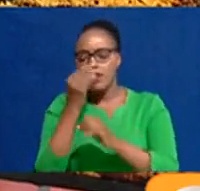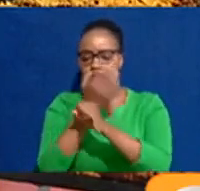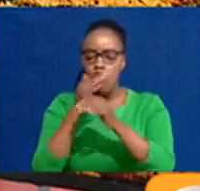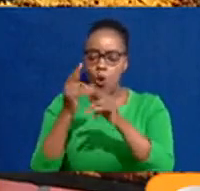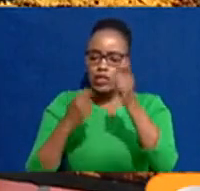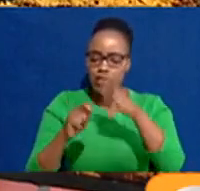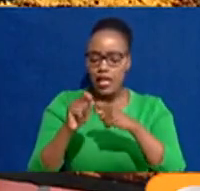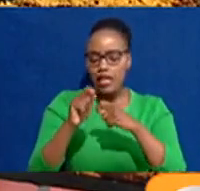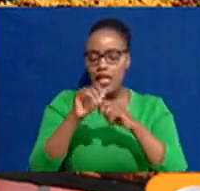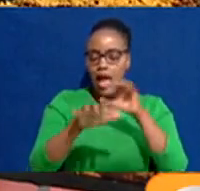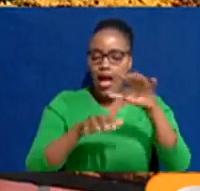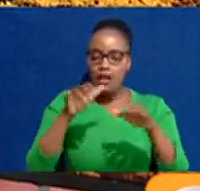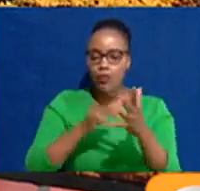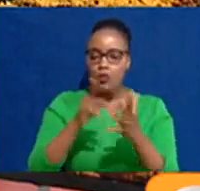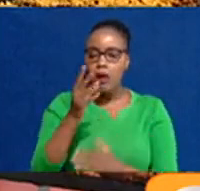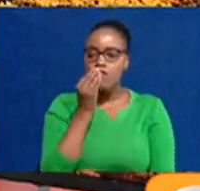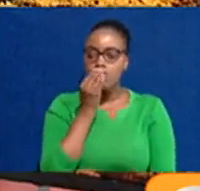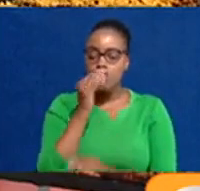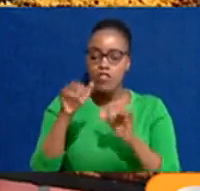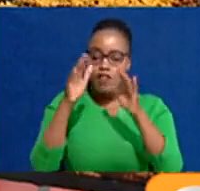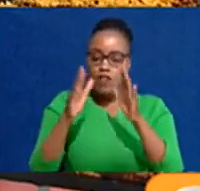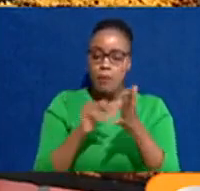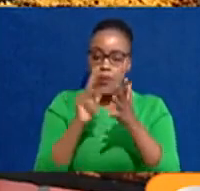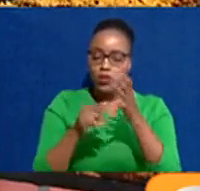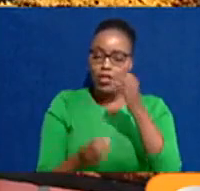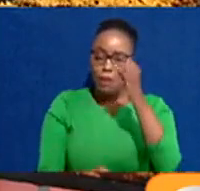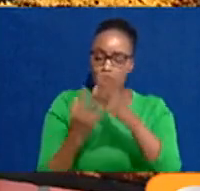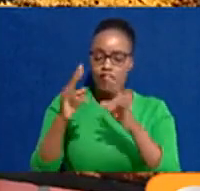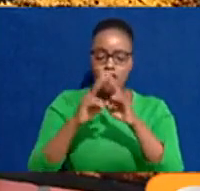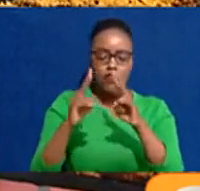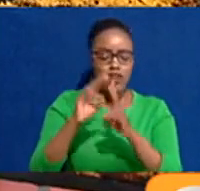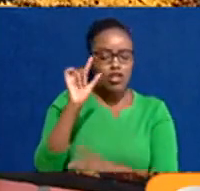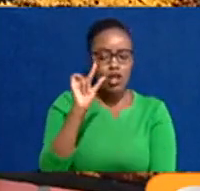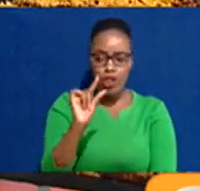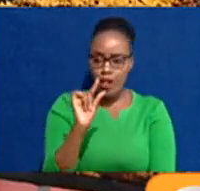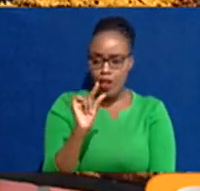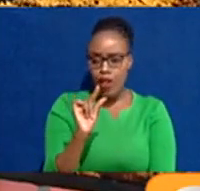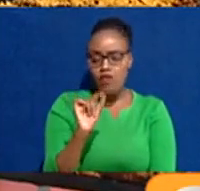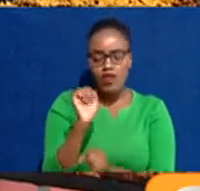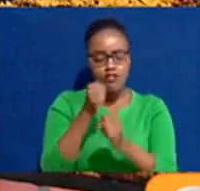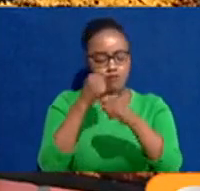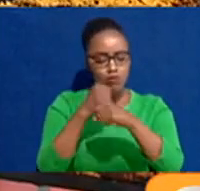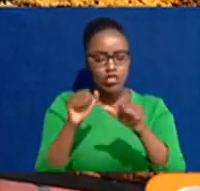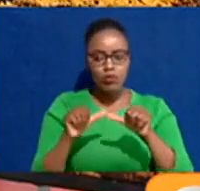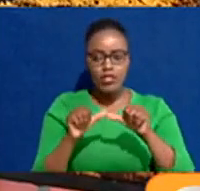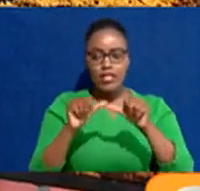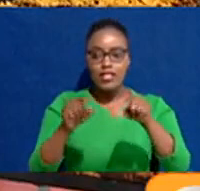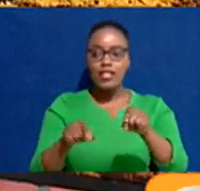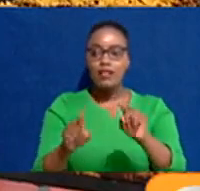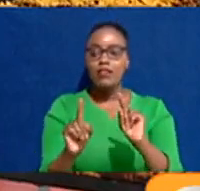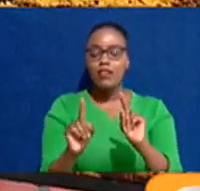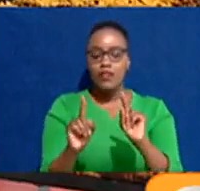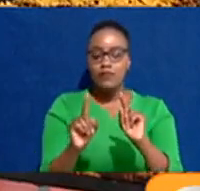their animals to buy food. For the farmers, it means their production is so low that they cannot sustain themselves